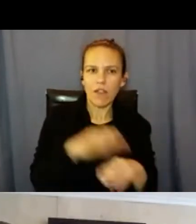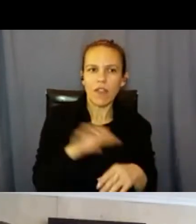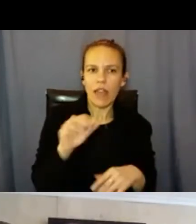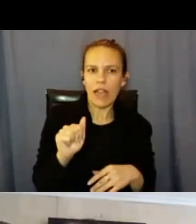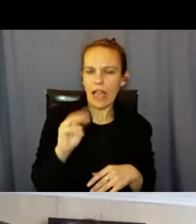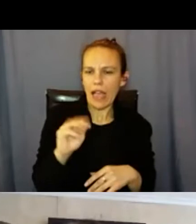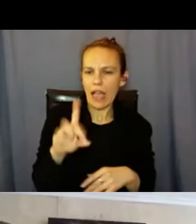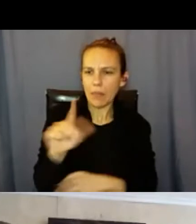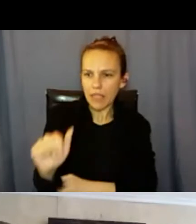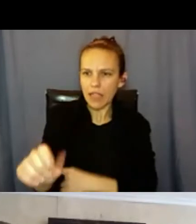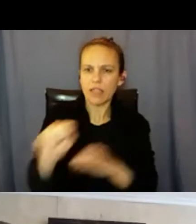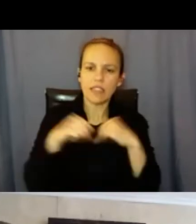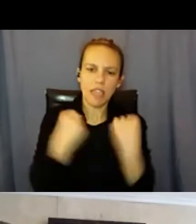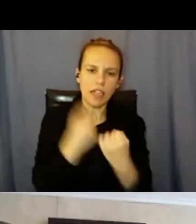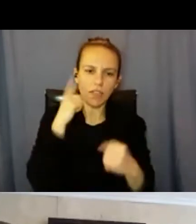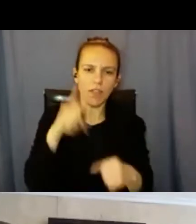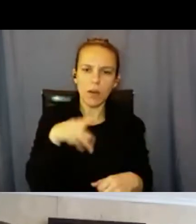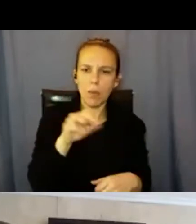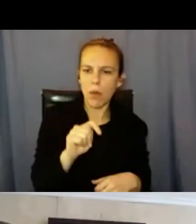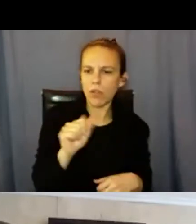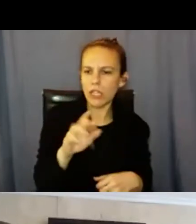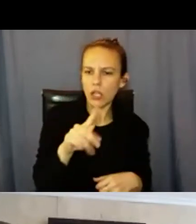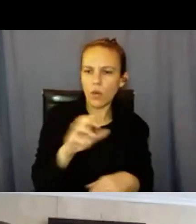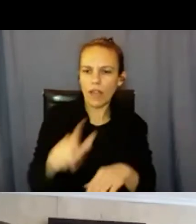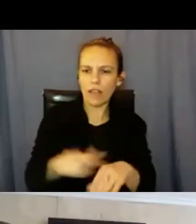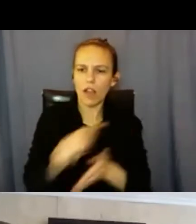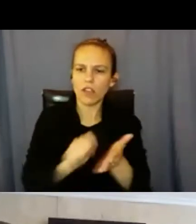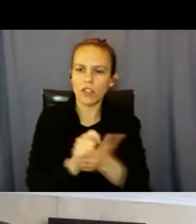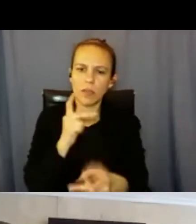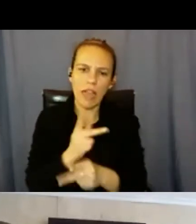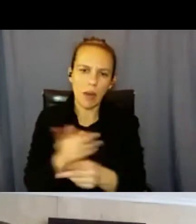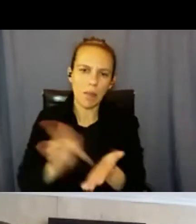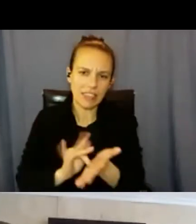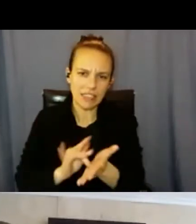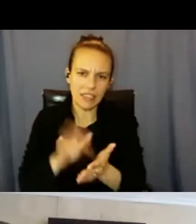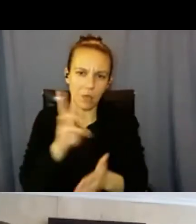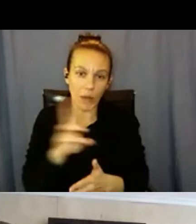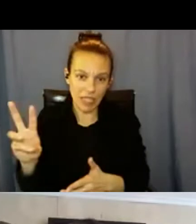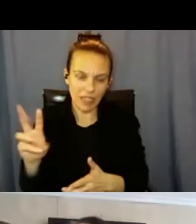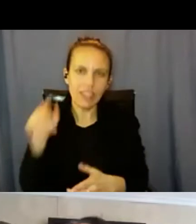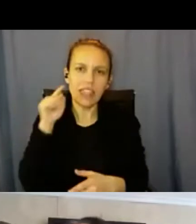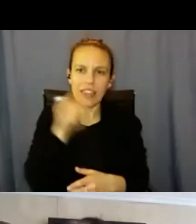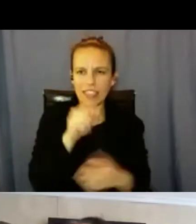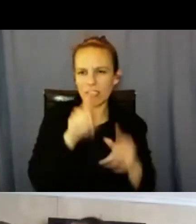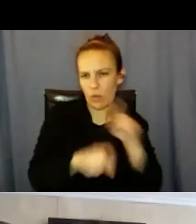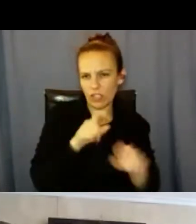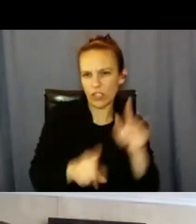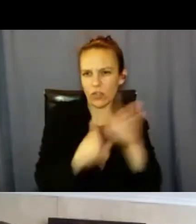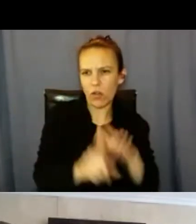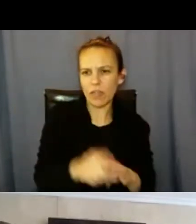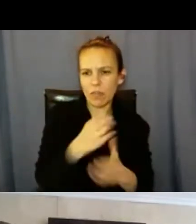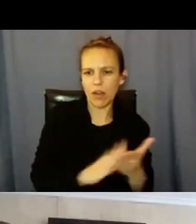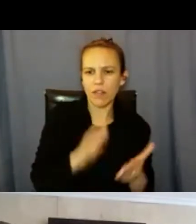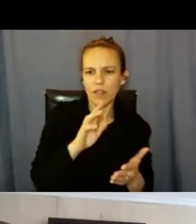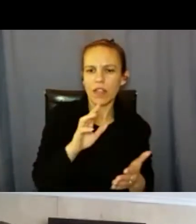for Post-Acute and Long-Term Care Medicine website as part of the COVID-19 vaccine toolkit, which is really